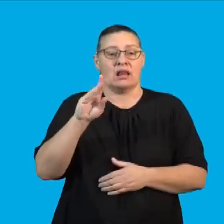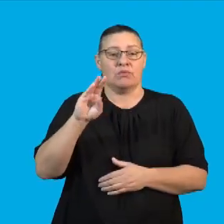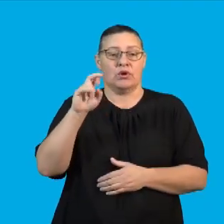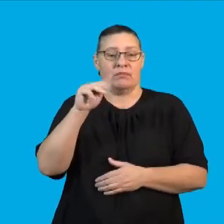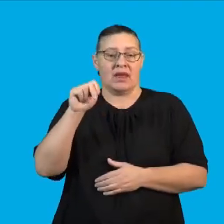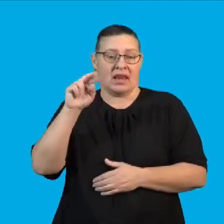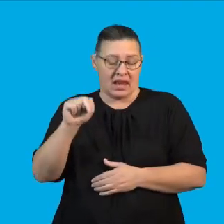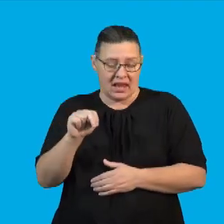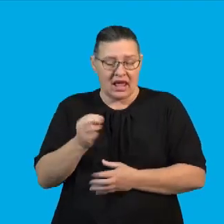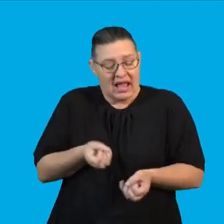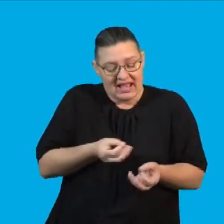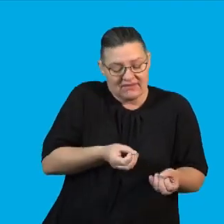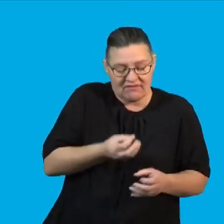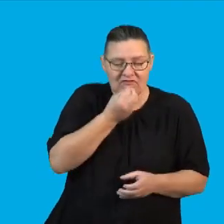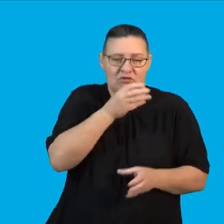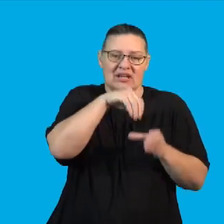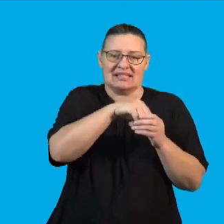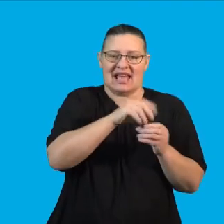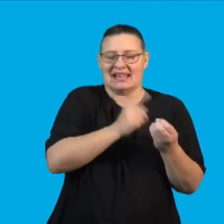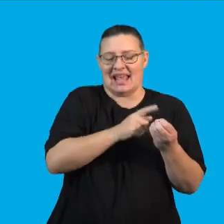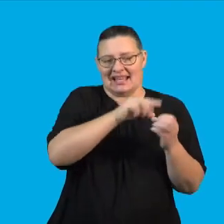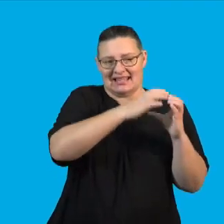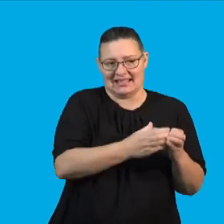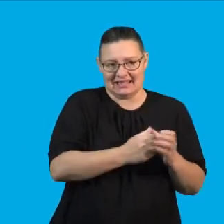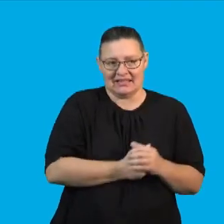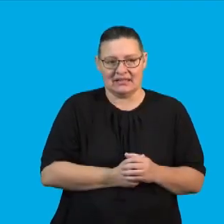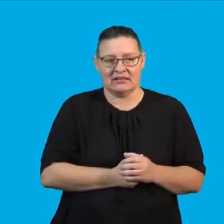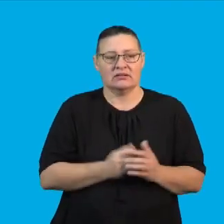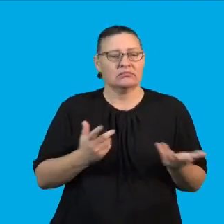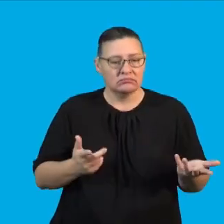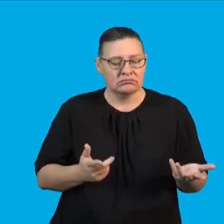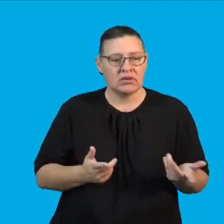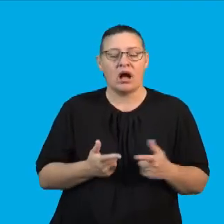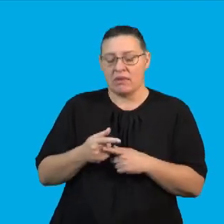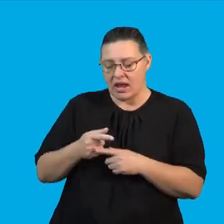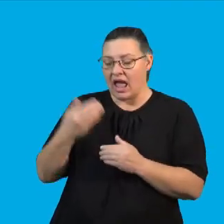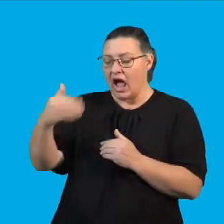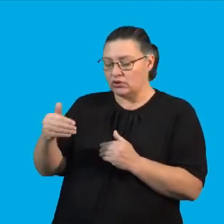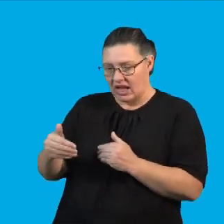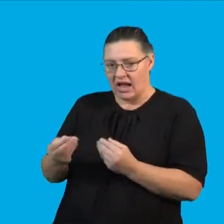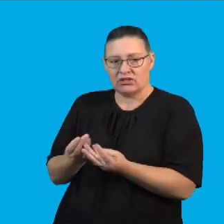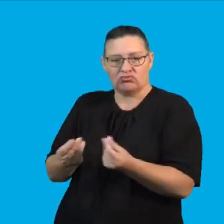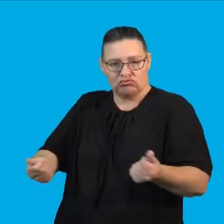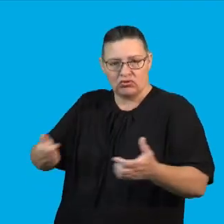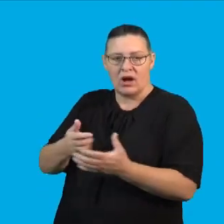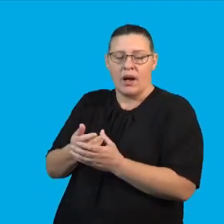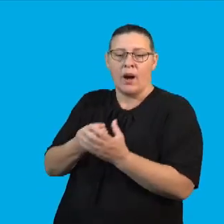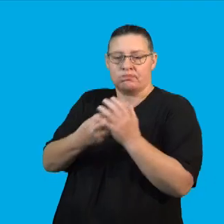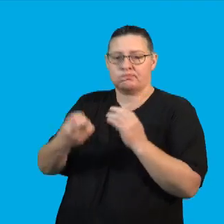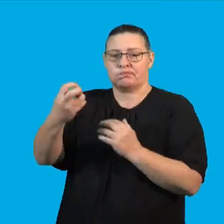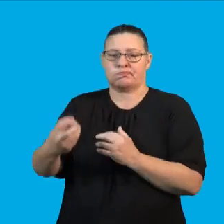albumin providing food for nourishment, and amniotic egg can be laid on